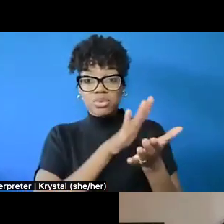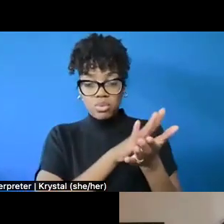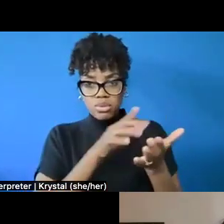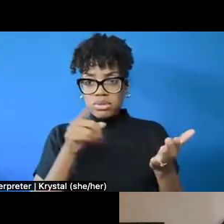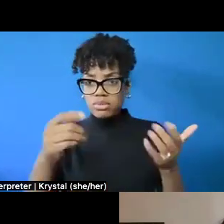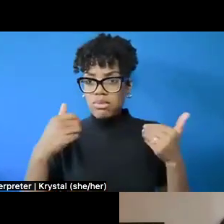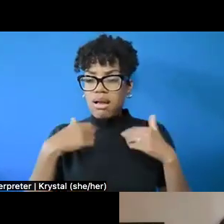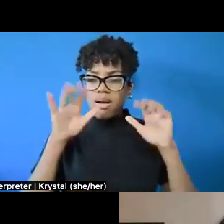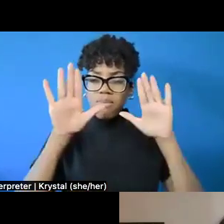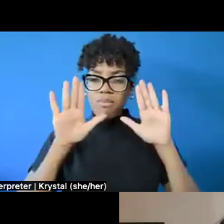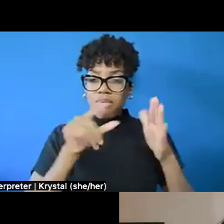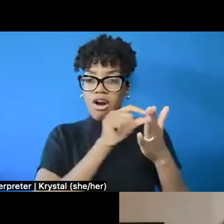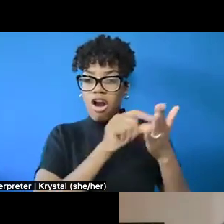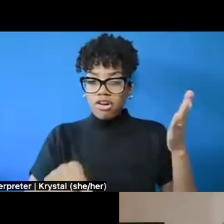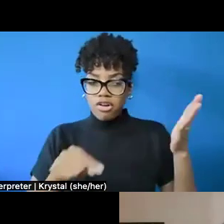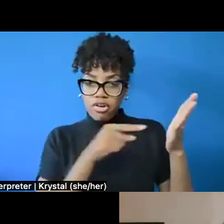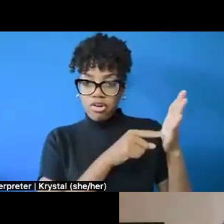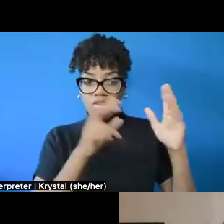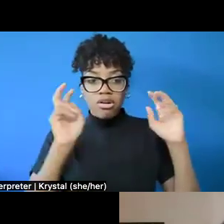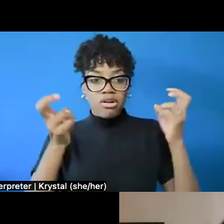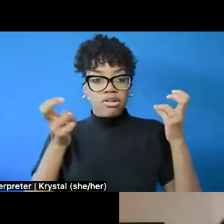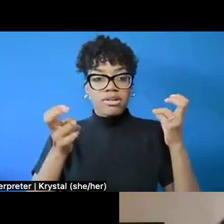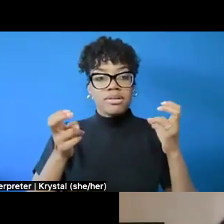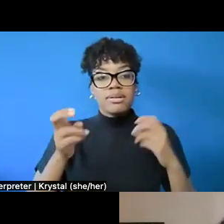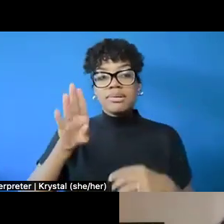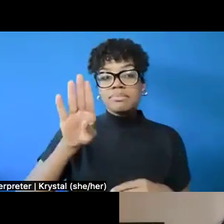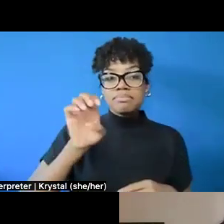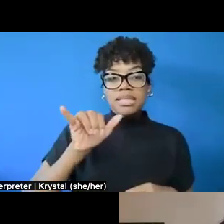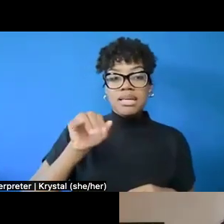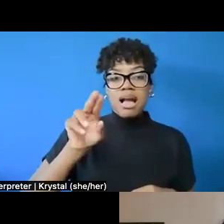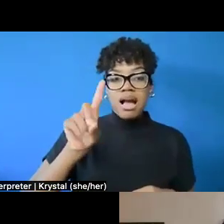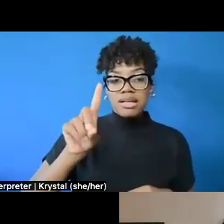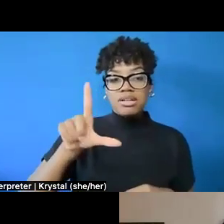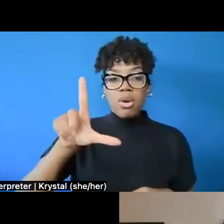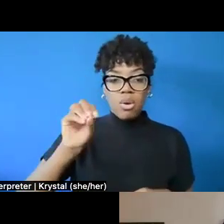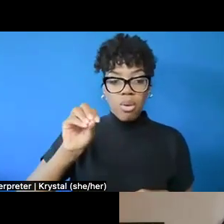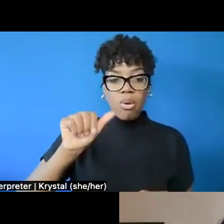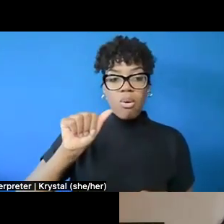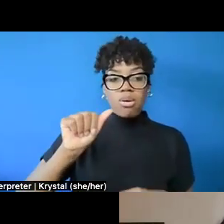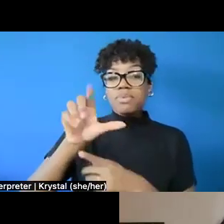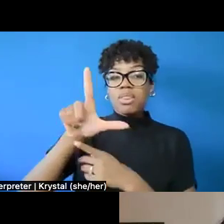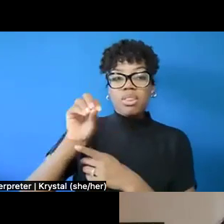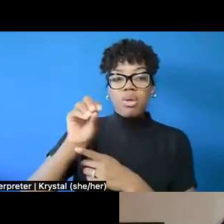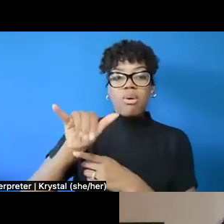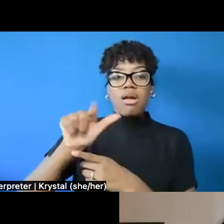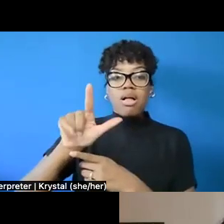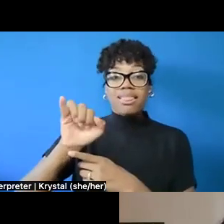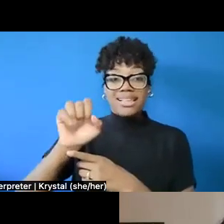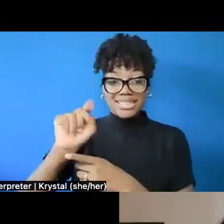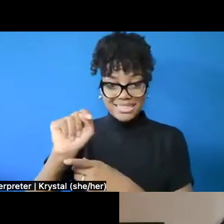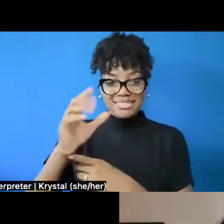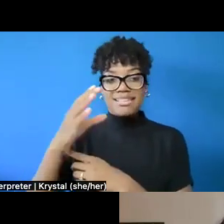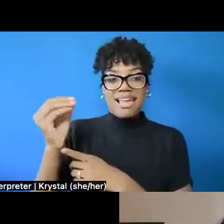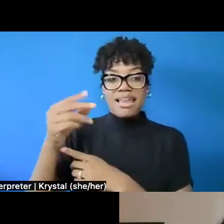titled Beyond Loyalists and Patriots, which is also the name of the lesson the article's about. which people